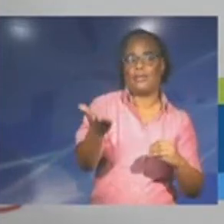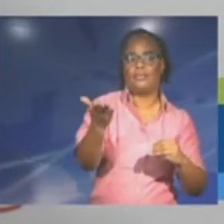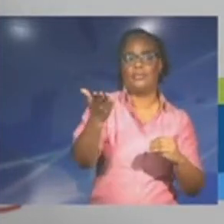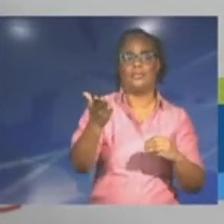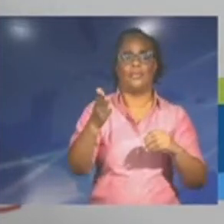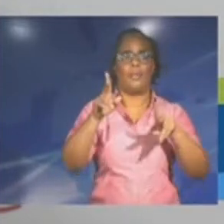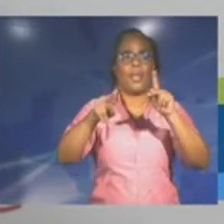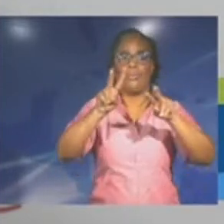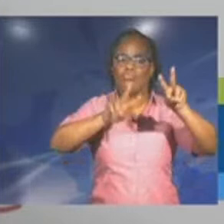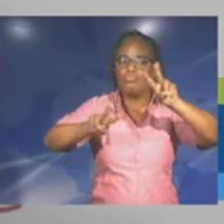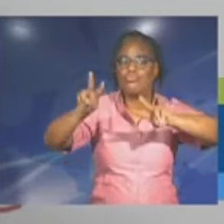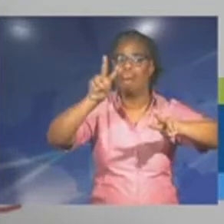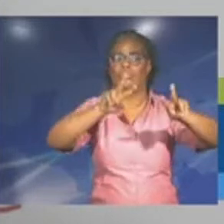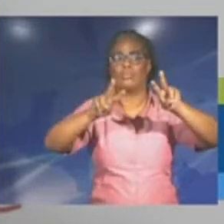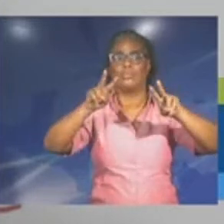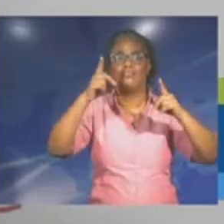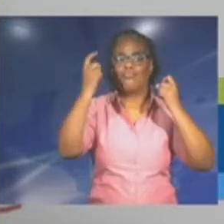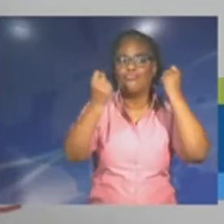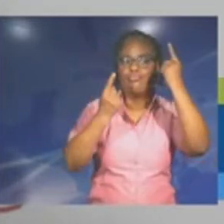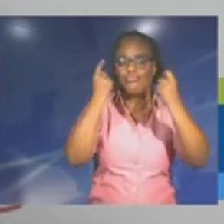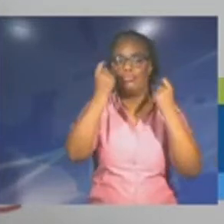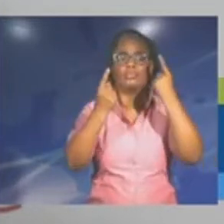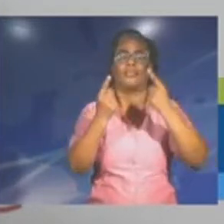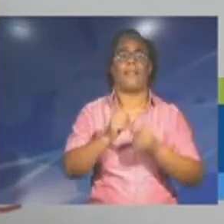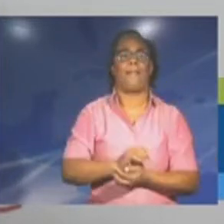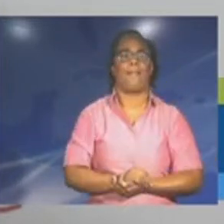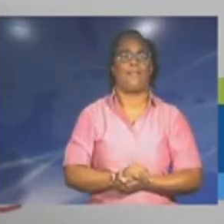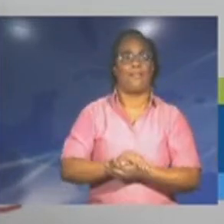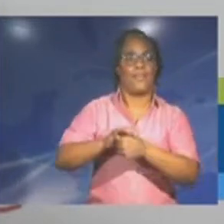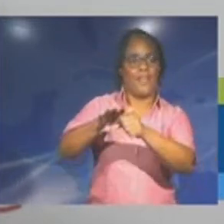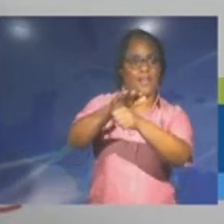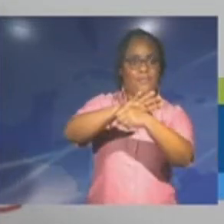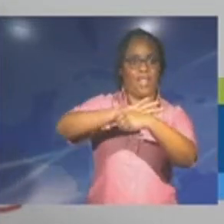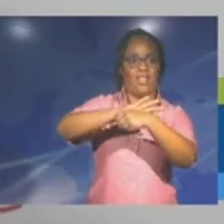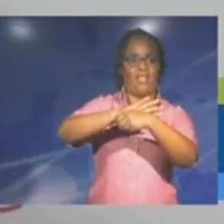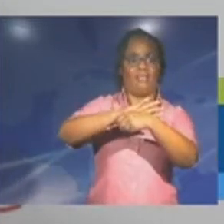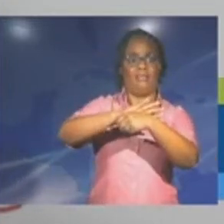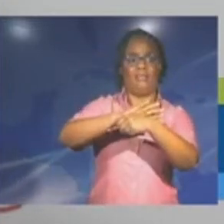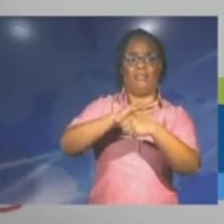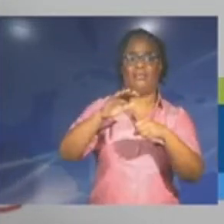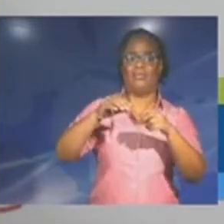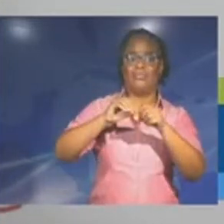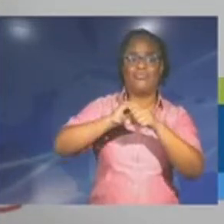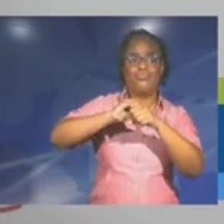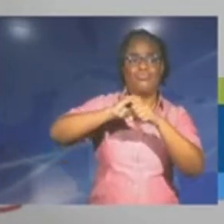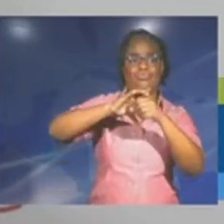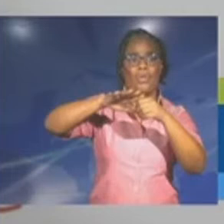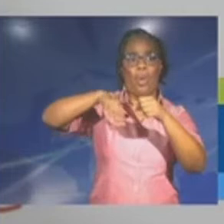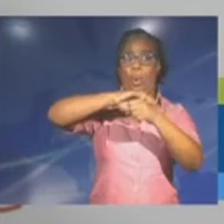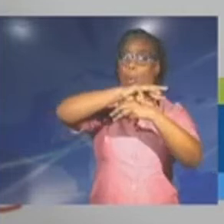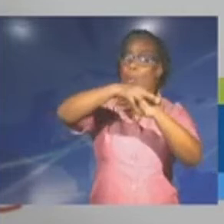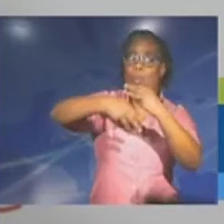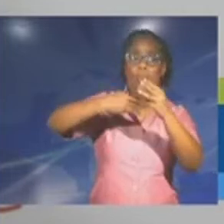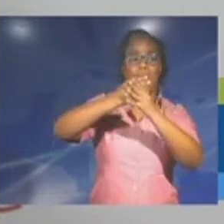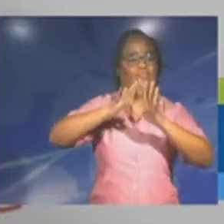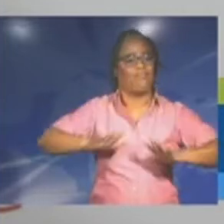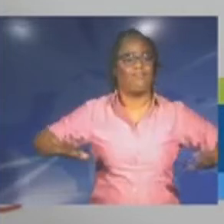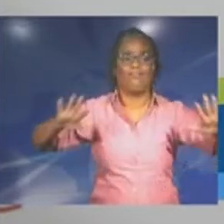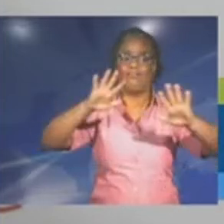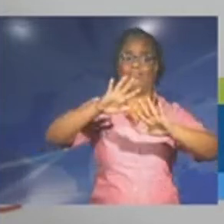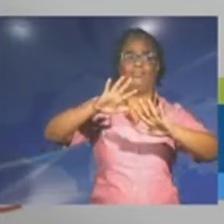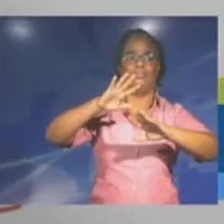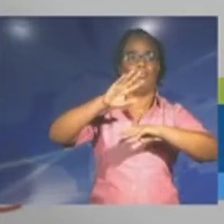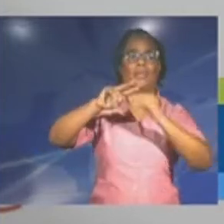we had to suspend certain non-elective surgeries. We made that known, and we have started